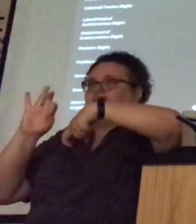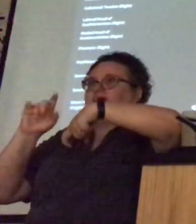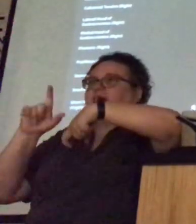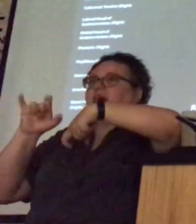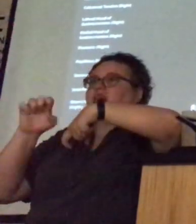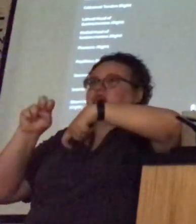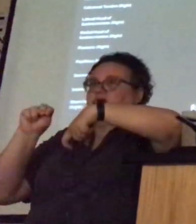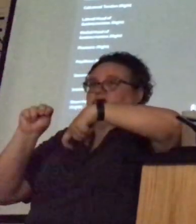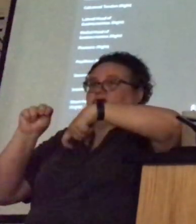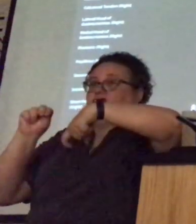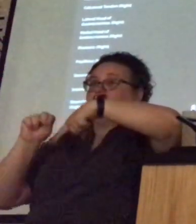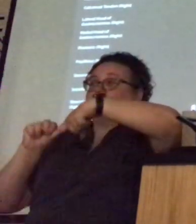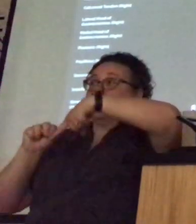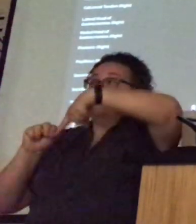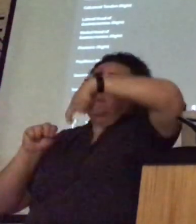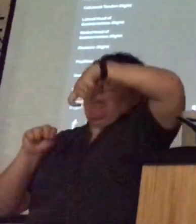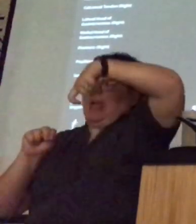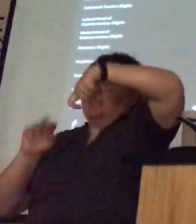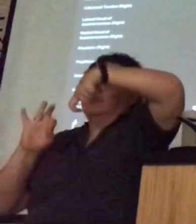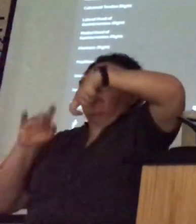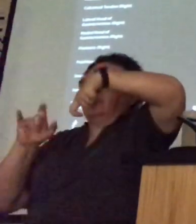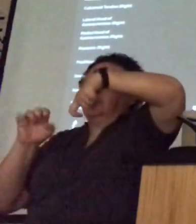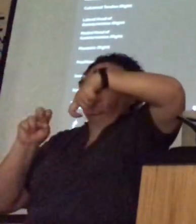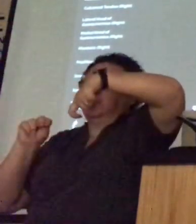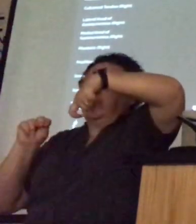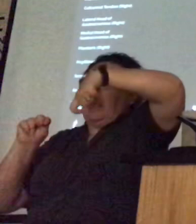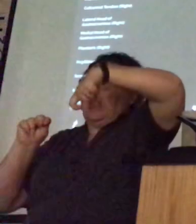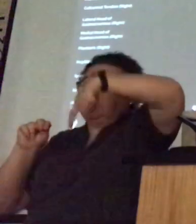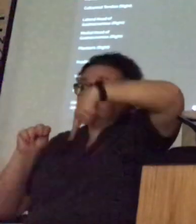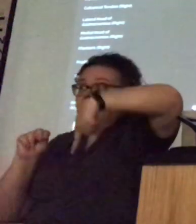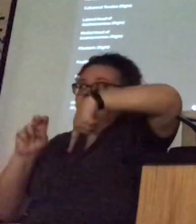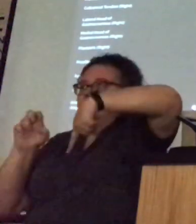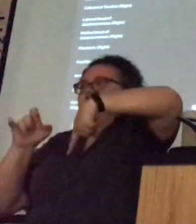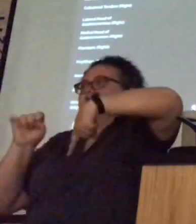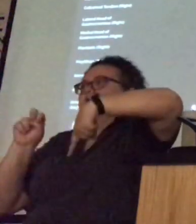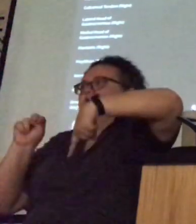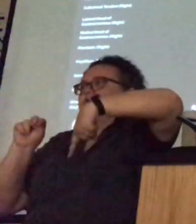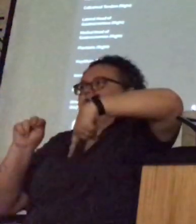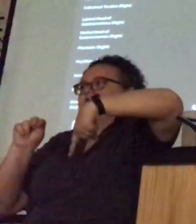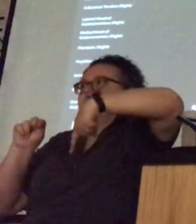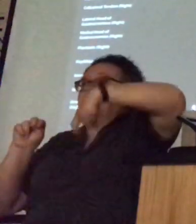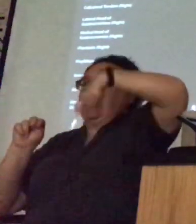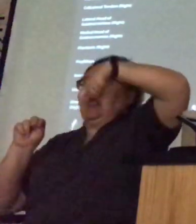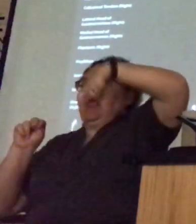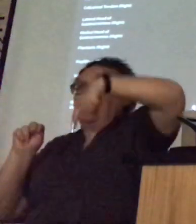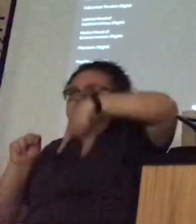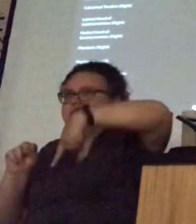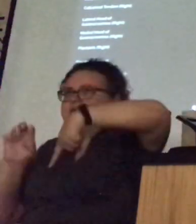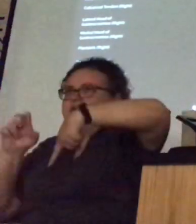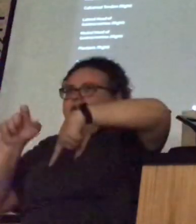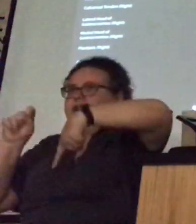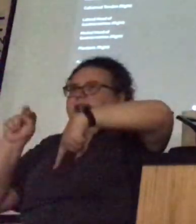up. So when you bend your knee, flexion. When you extend the knee, that's extension, okay?